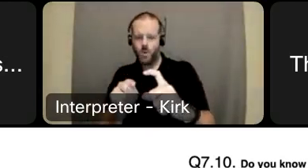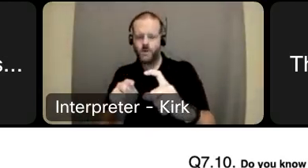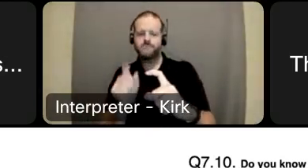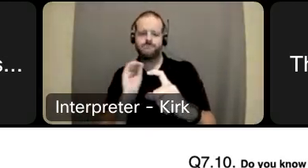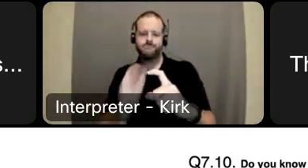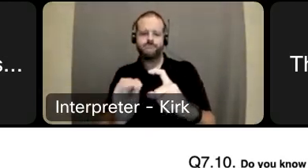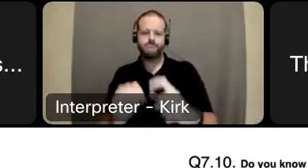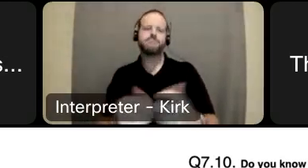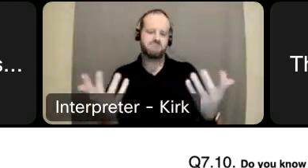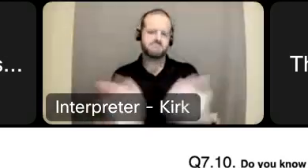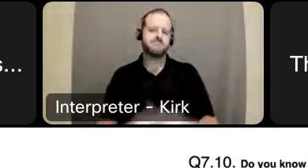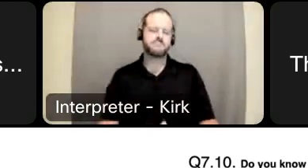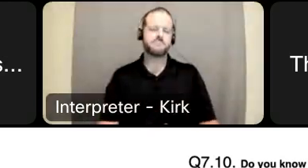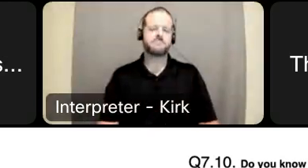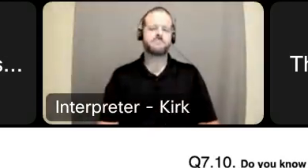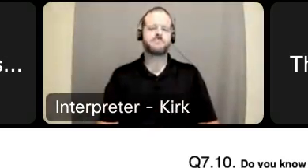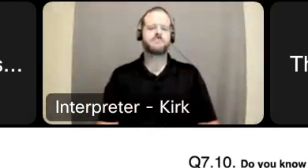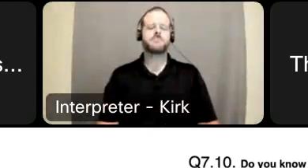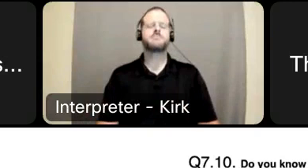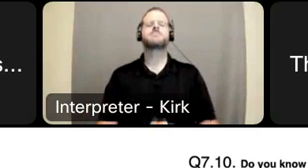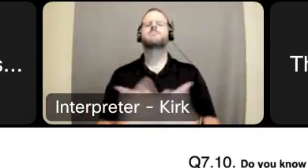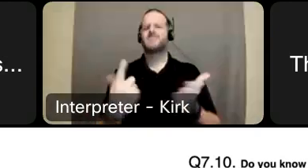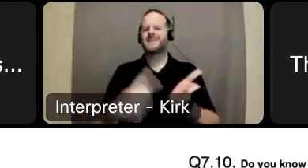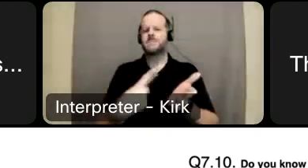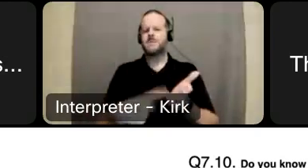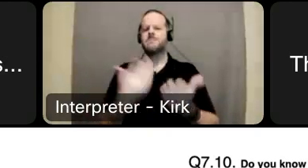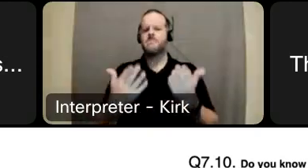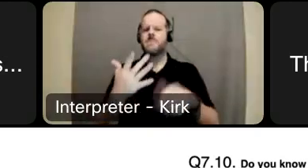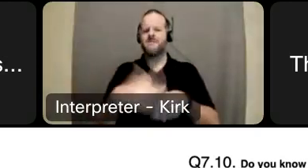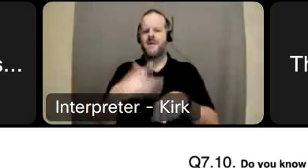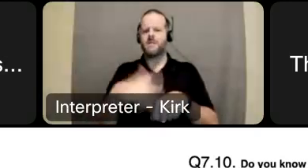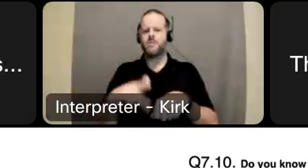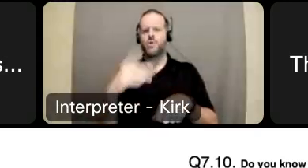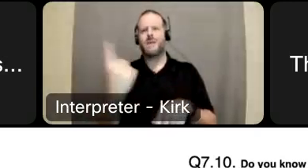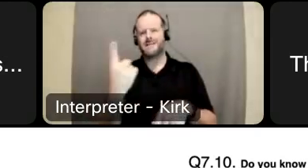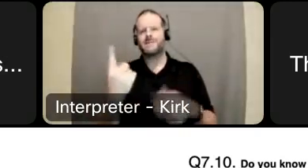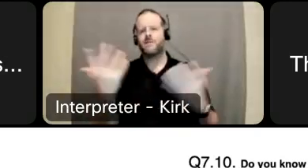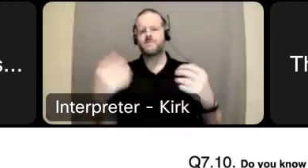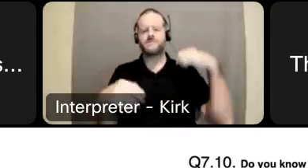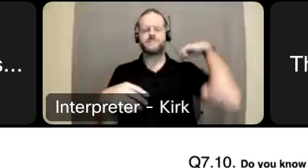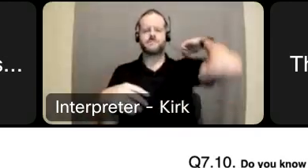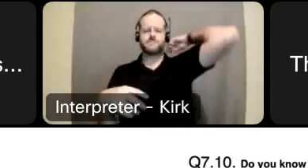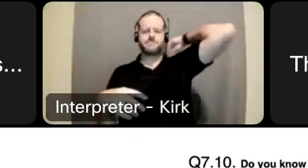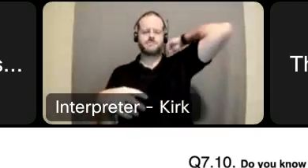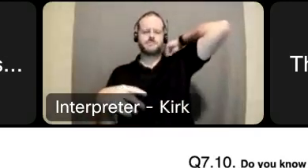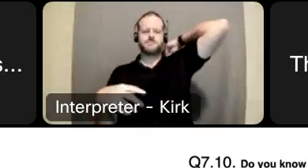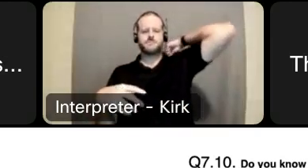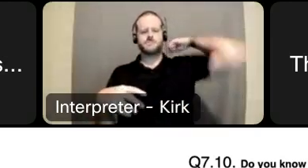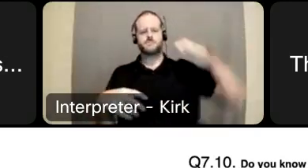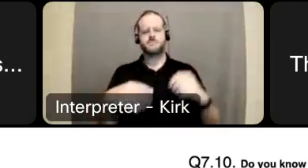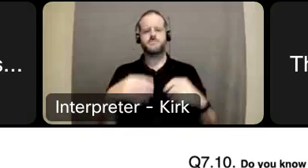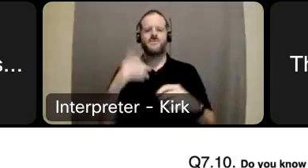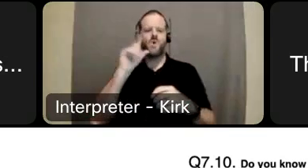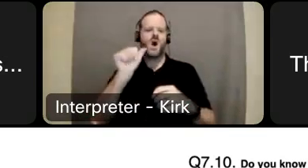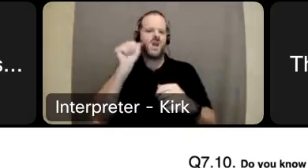ear pure tone average. Sometimes that might be available by itself in an